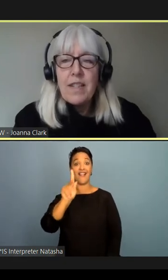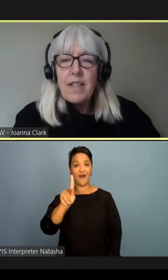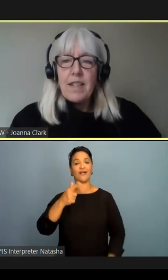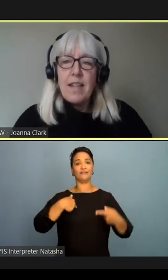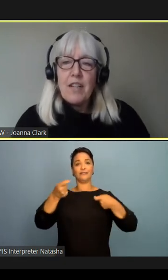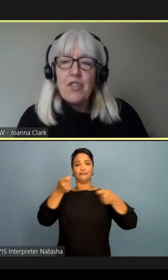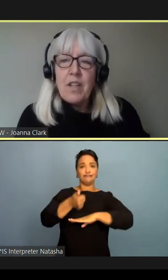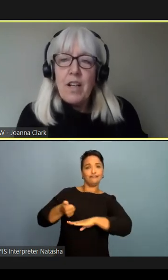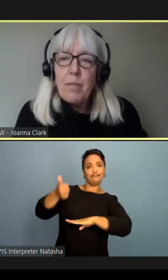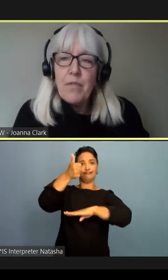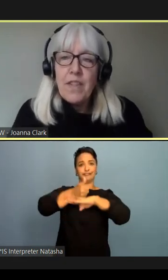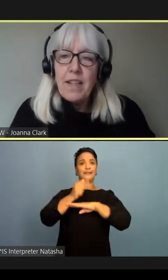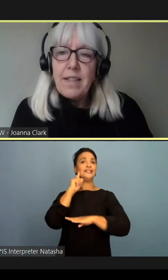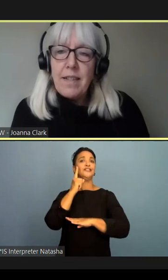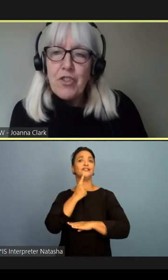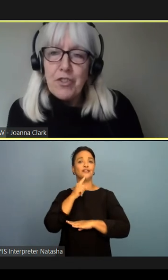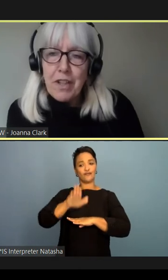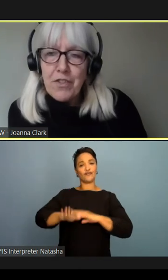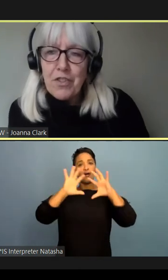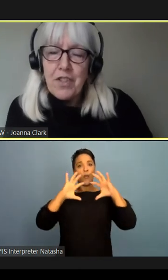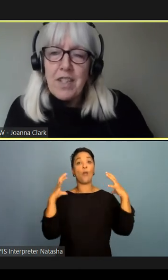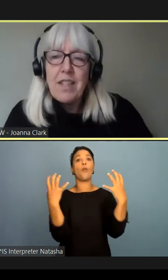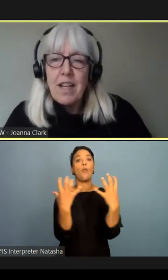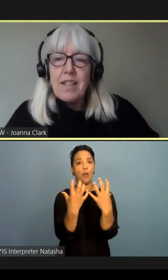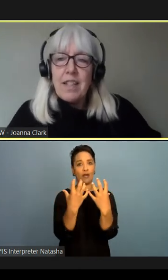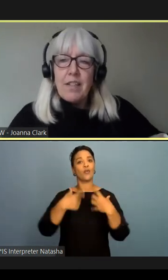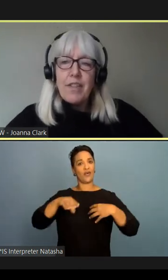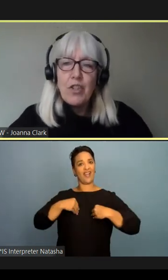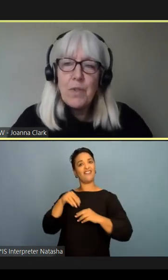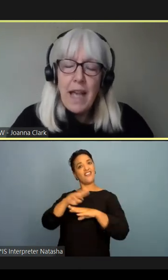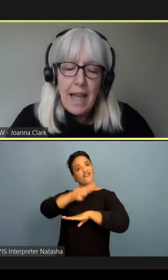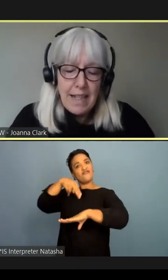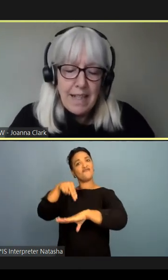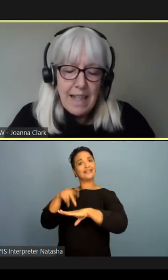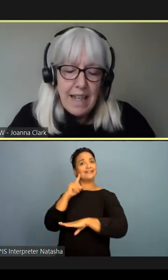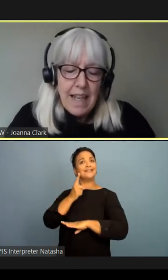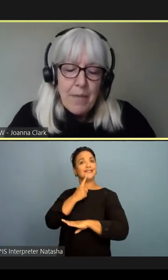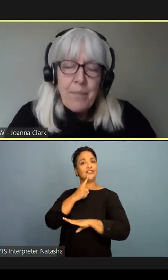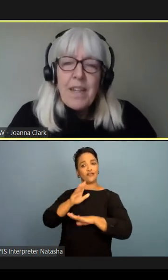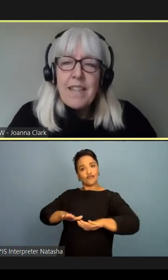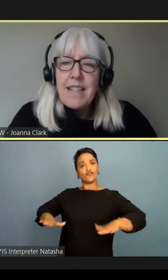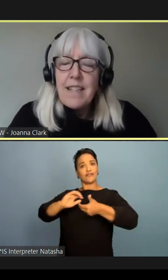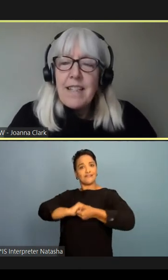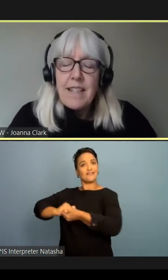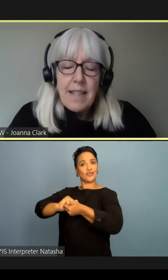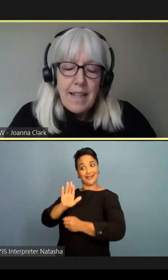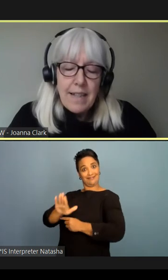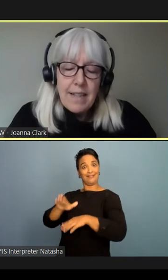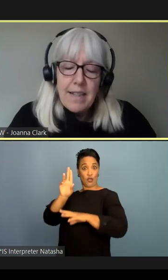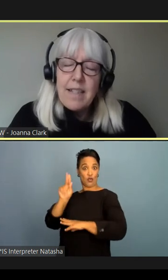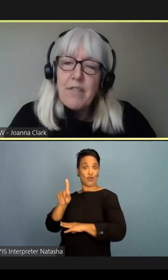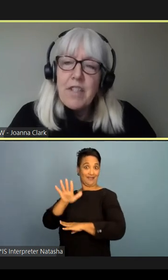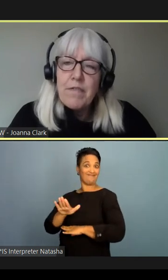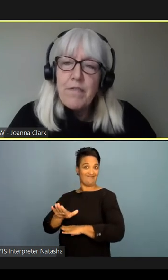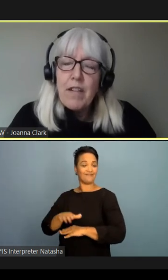which is the international arm of the National Deaf Children Society here in the UK. This is the second